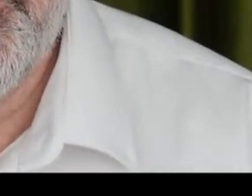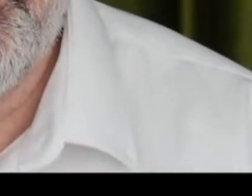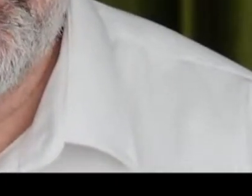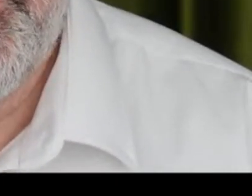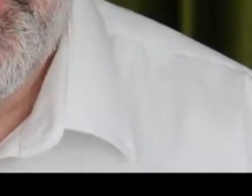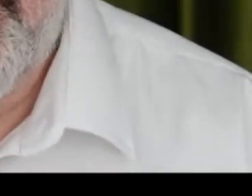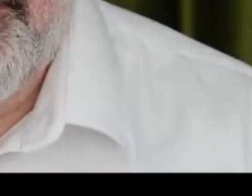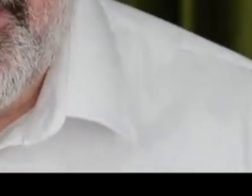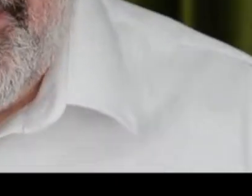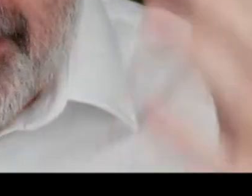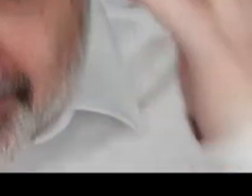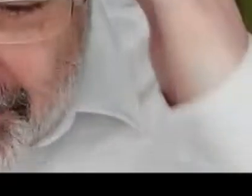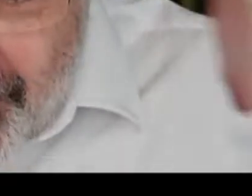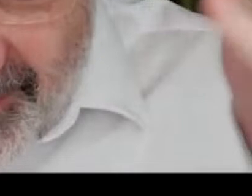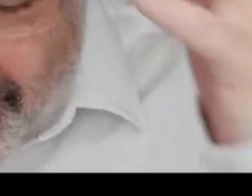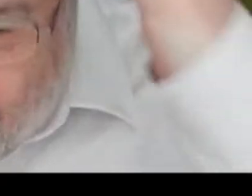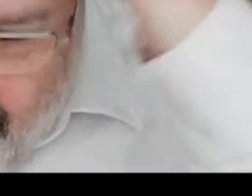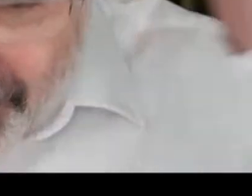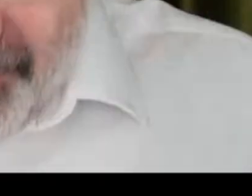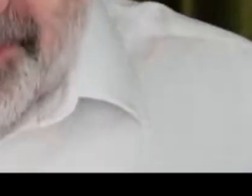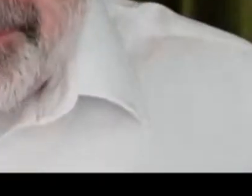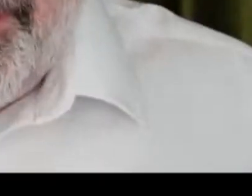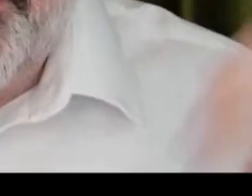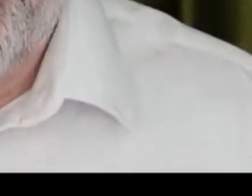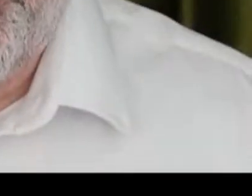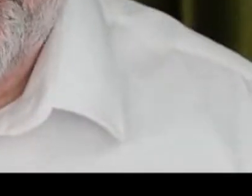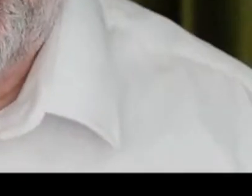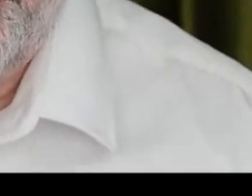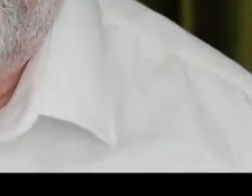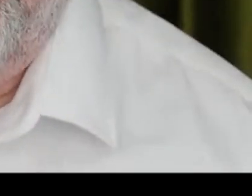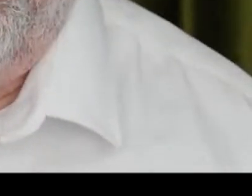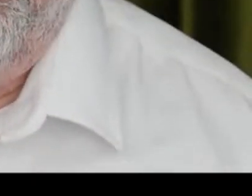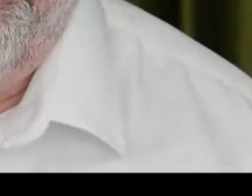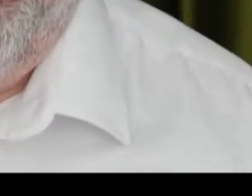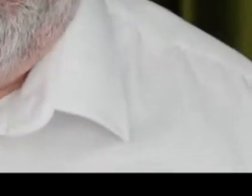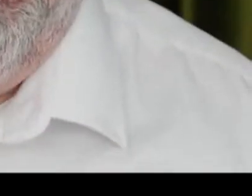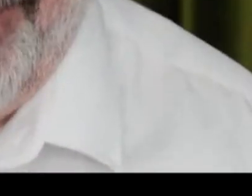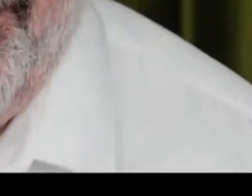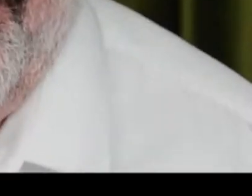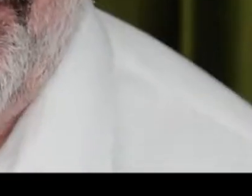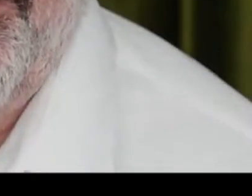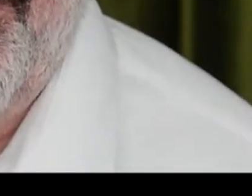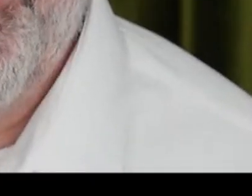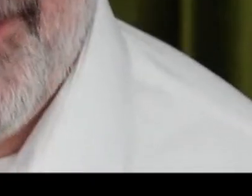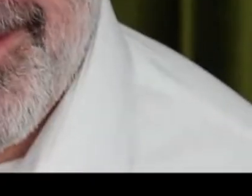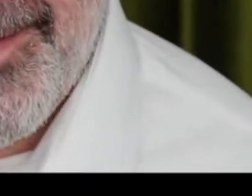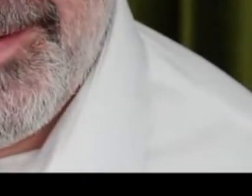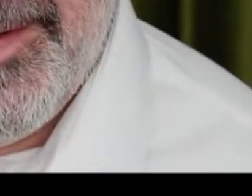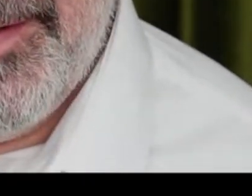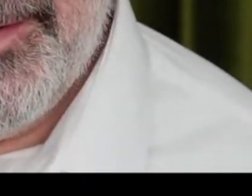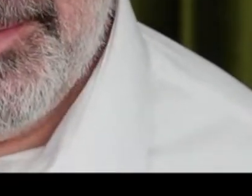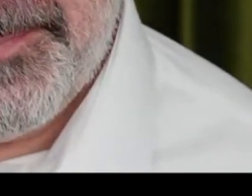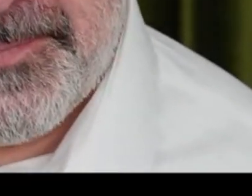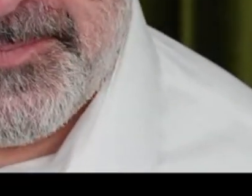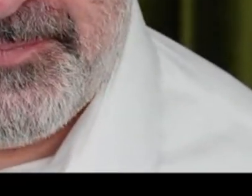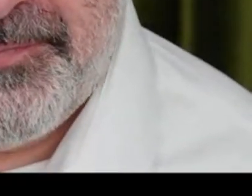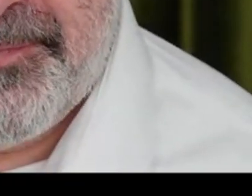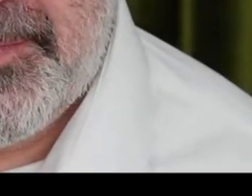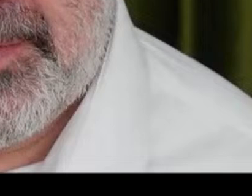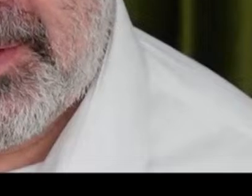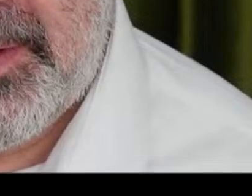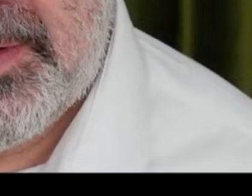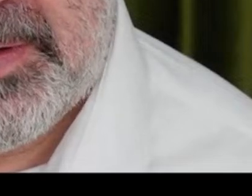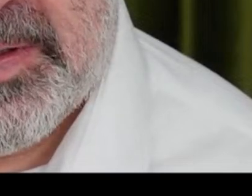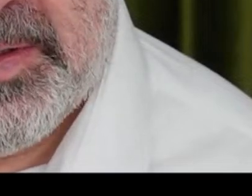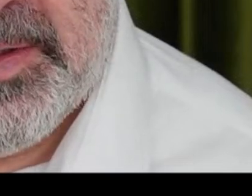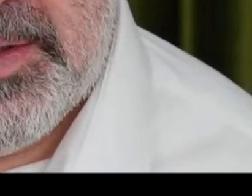it does overtake the brain. The synapses is fire too fast, and it's like... Anyway, as Rianne Thomas says,